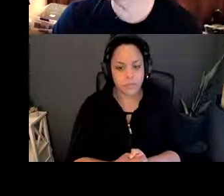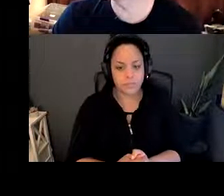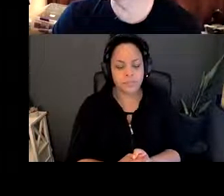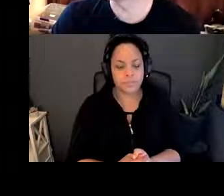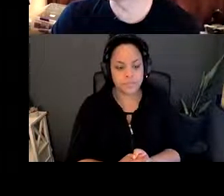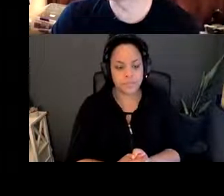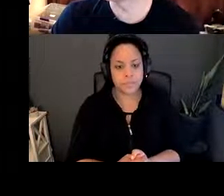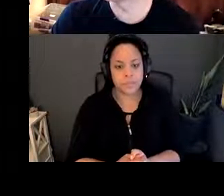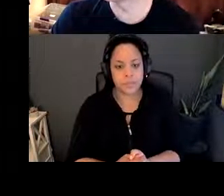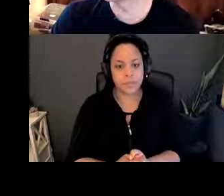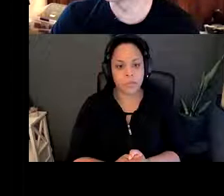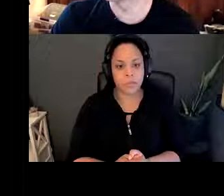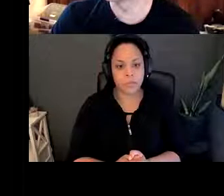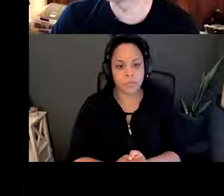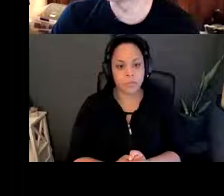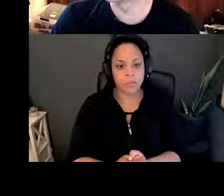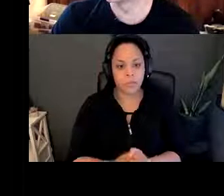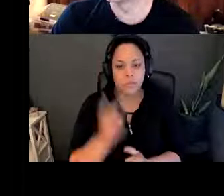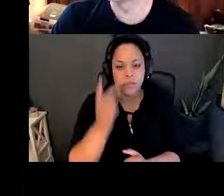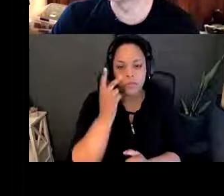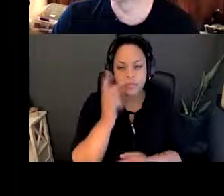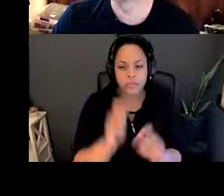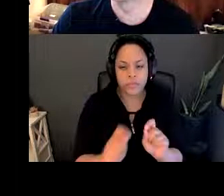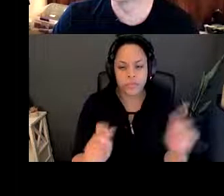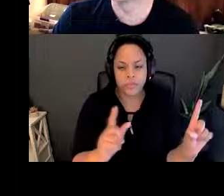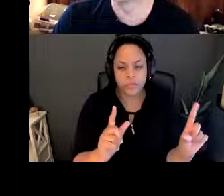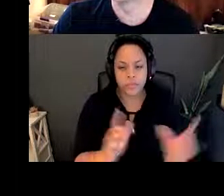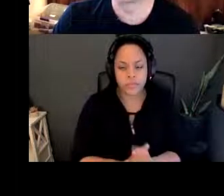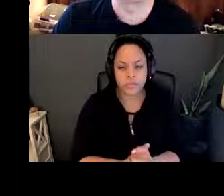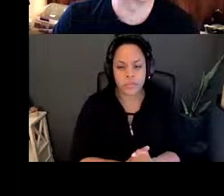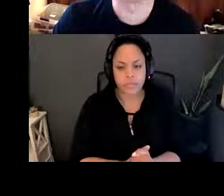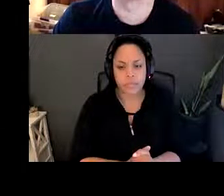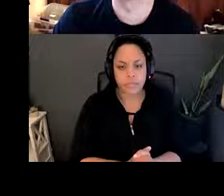This is an interesting, let's see if this will play.